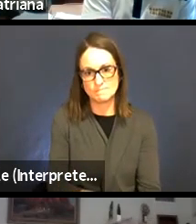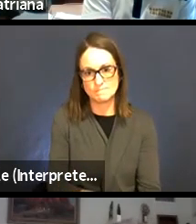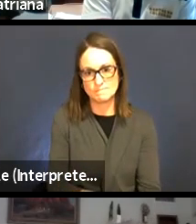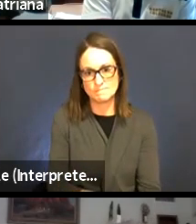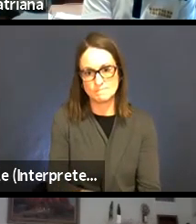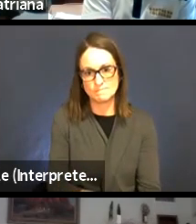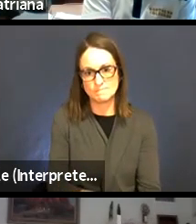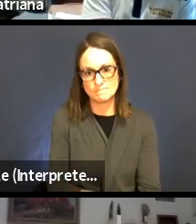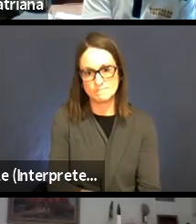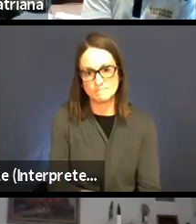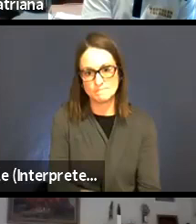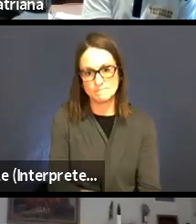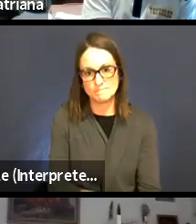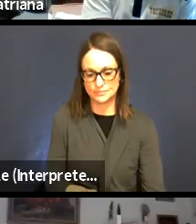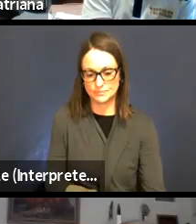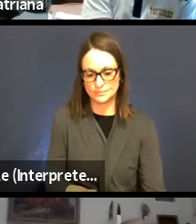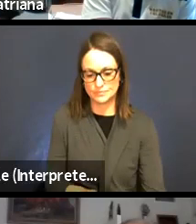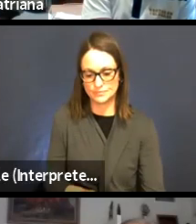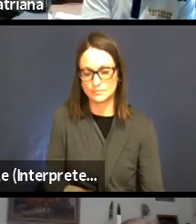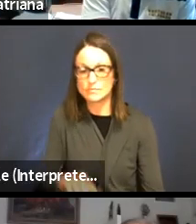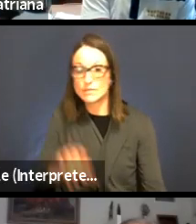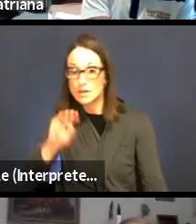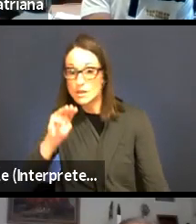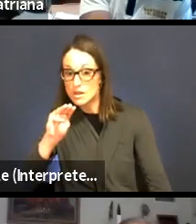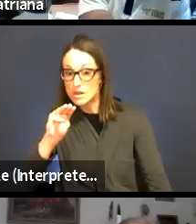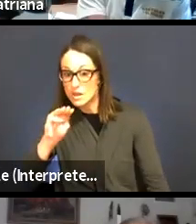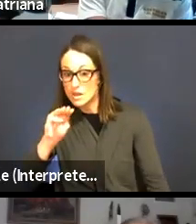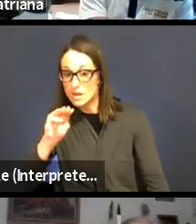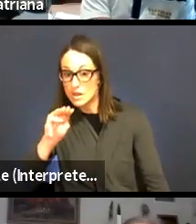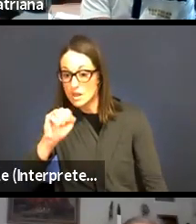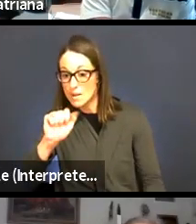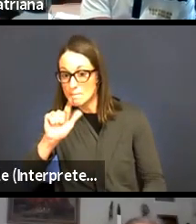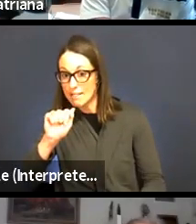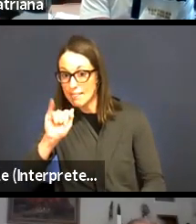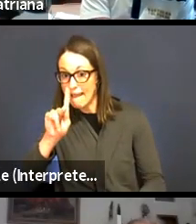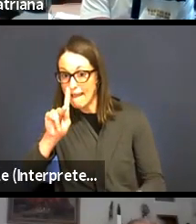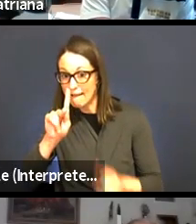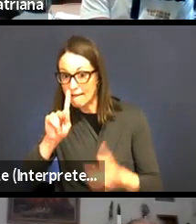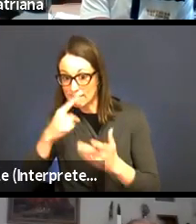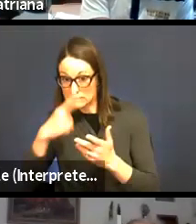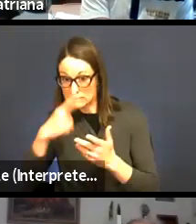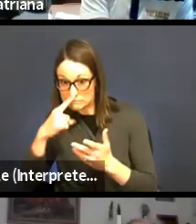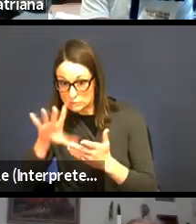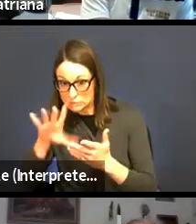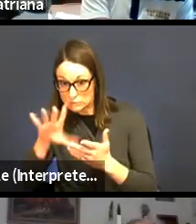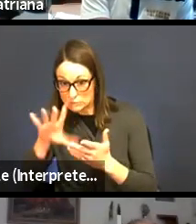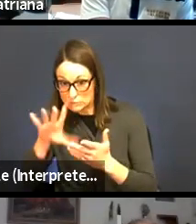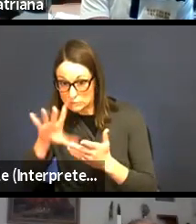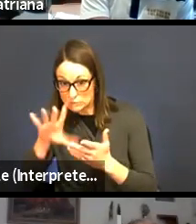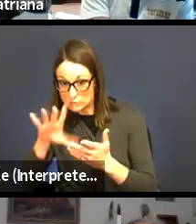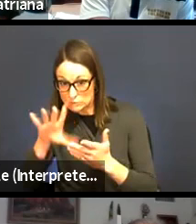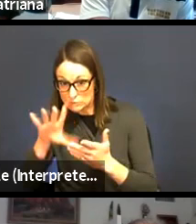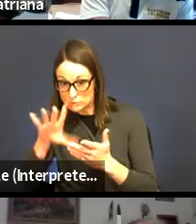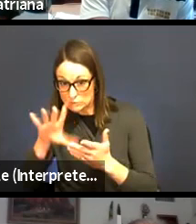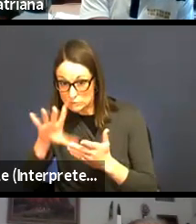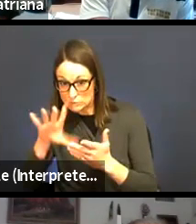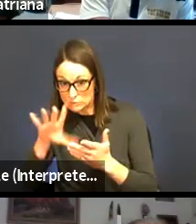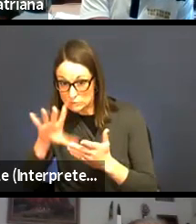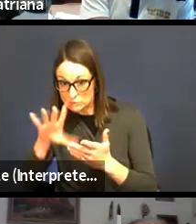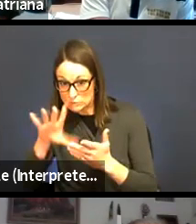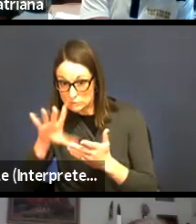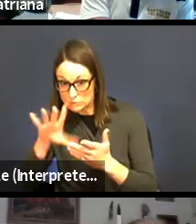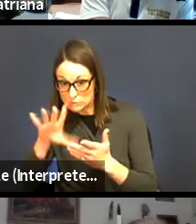Can I put Malika on the spot for a student perspective, if you don't mind? Sure, absolutely. So